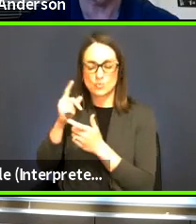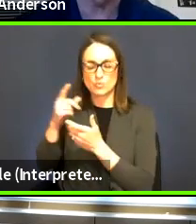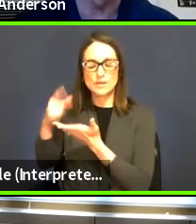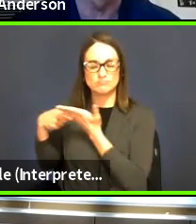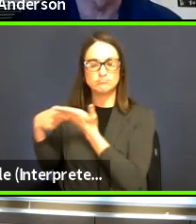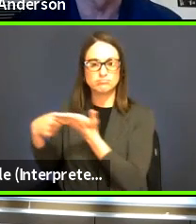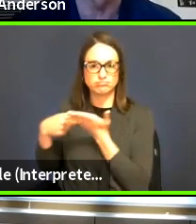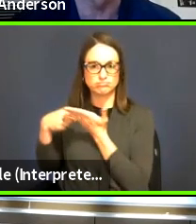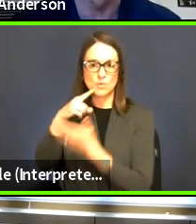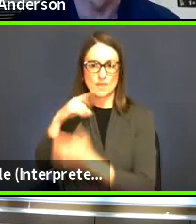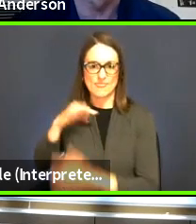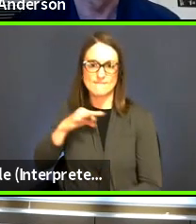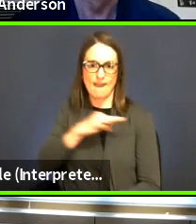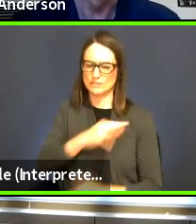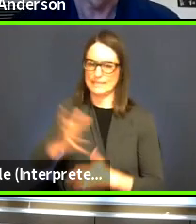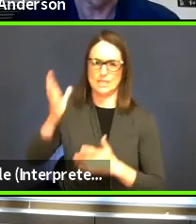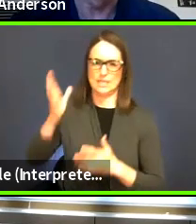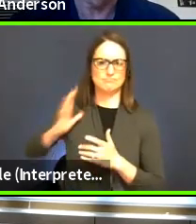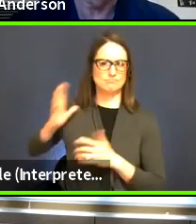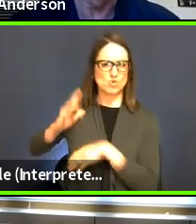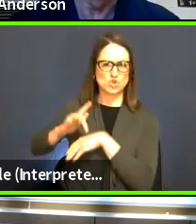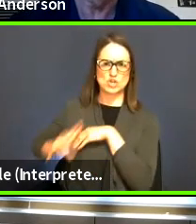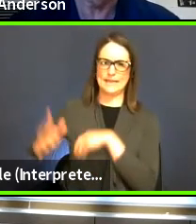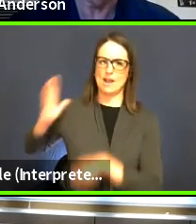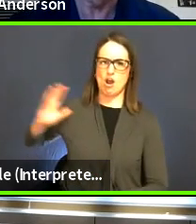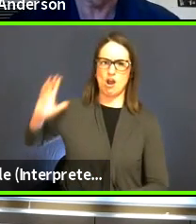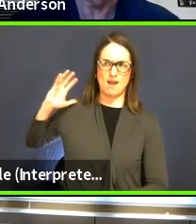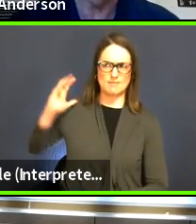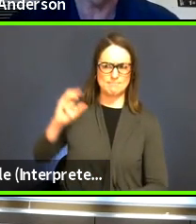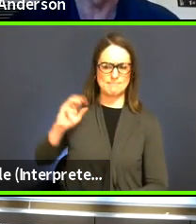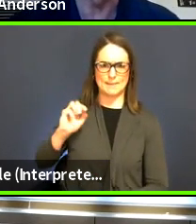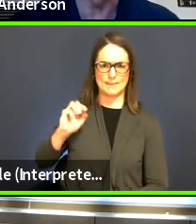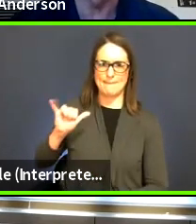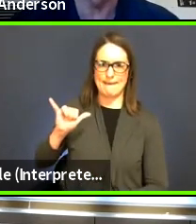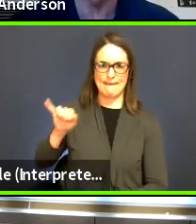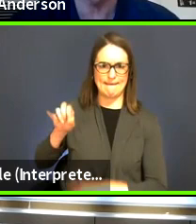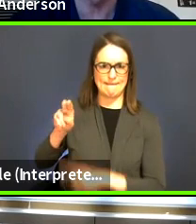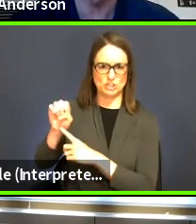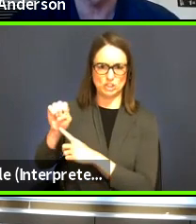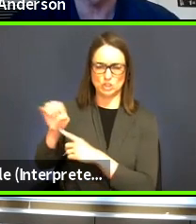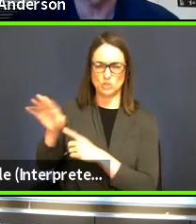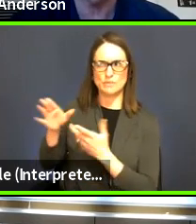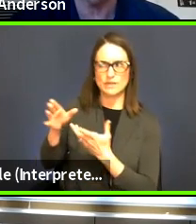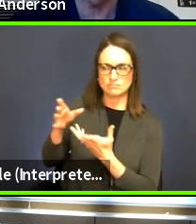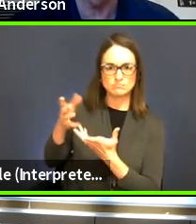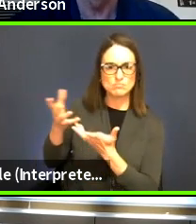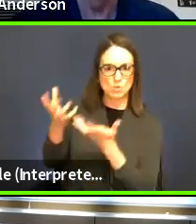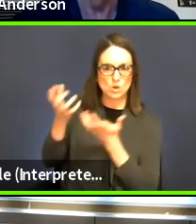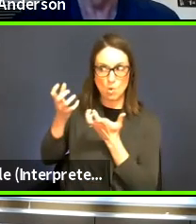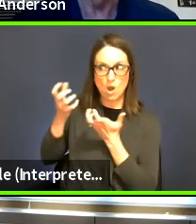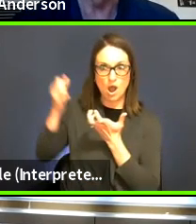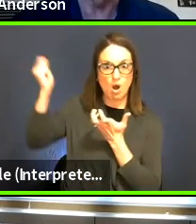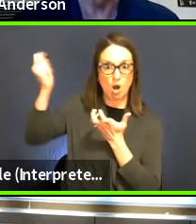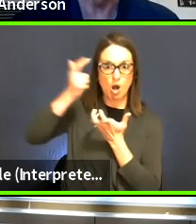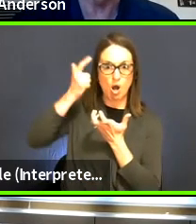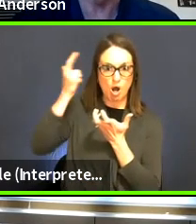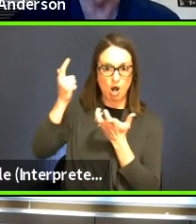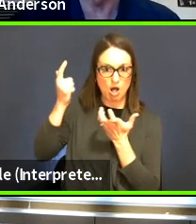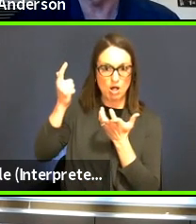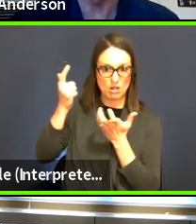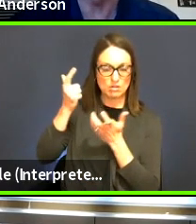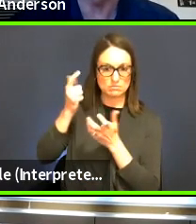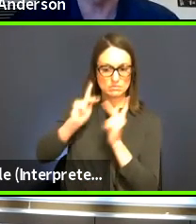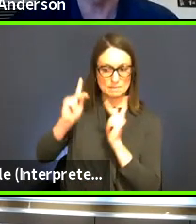early on was back in May, June, that we wanted everybody to prepare to